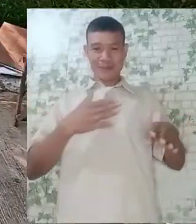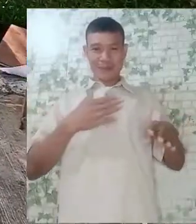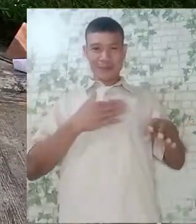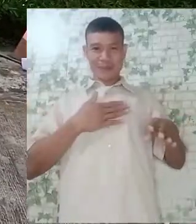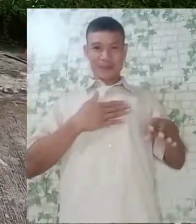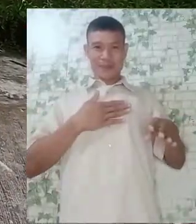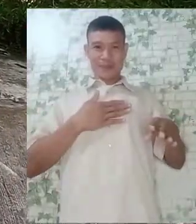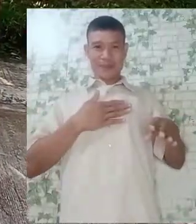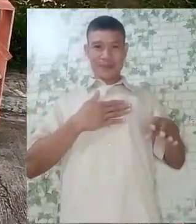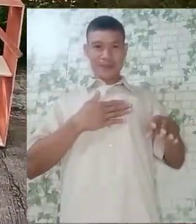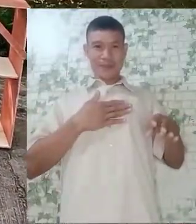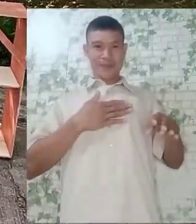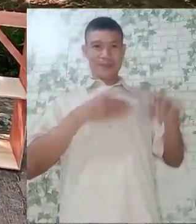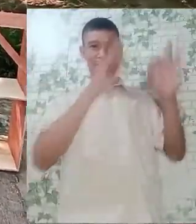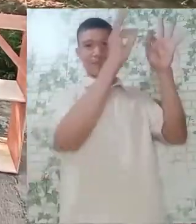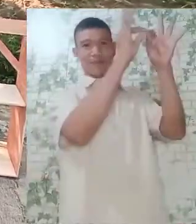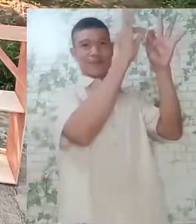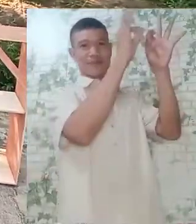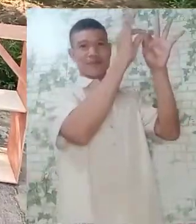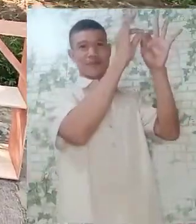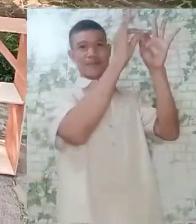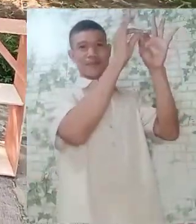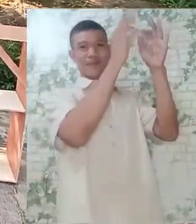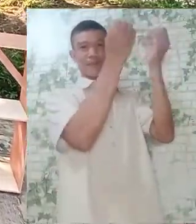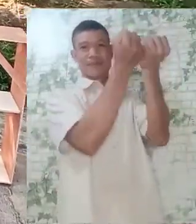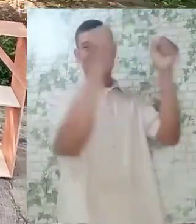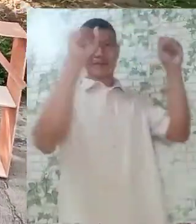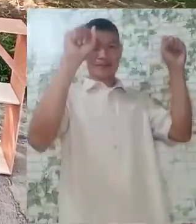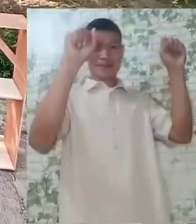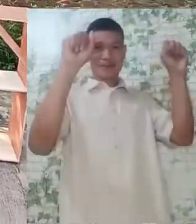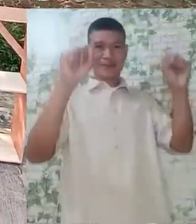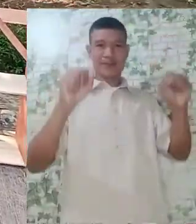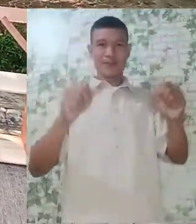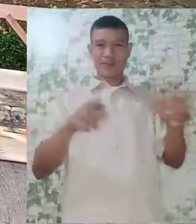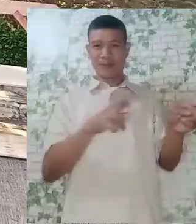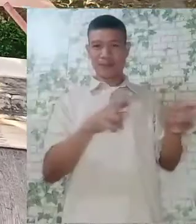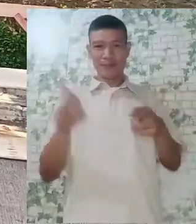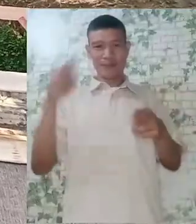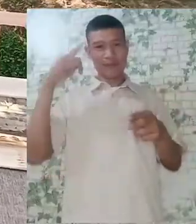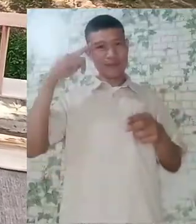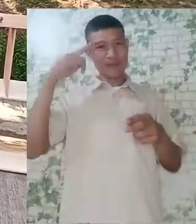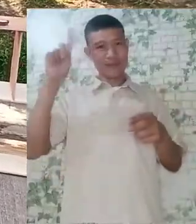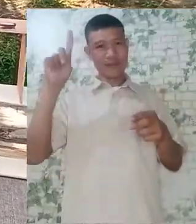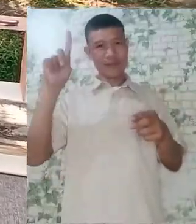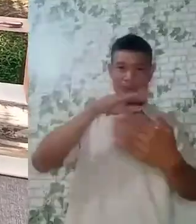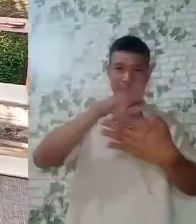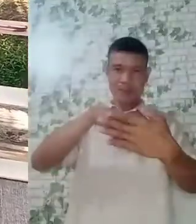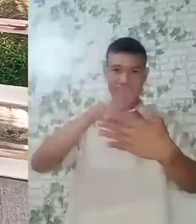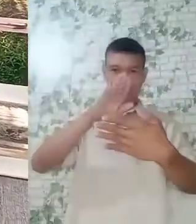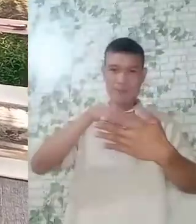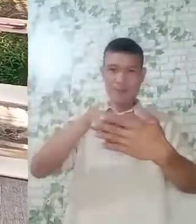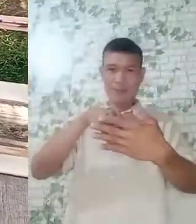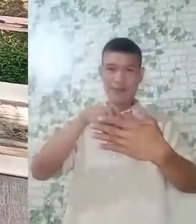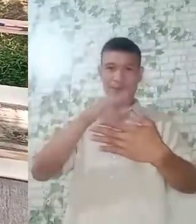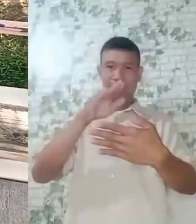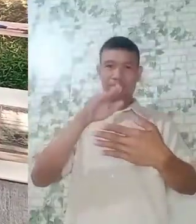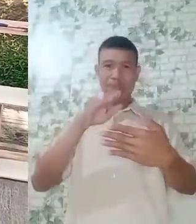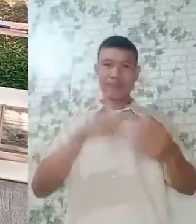My built-in cabinet is already ready for finishing materials application.